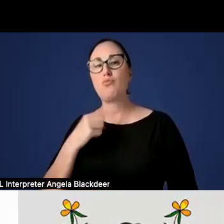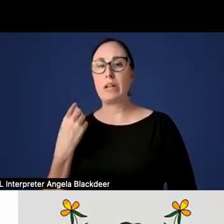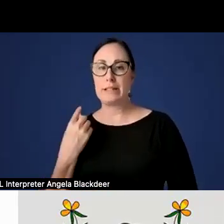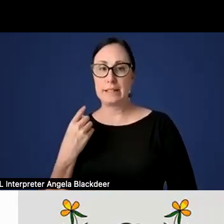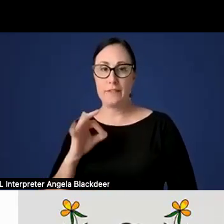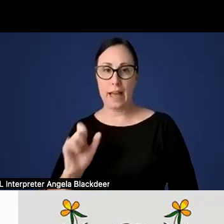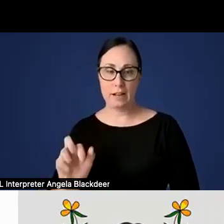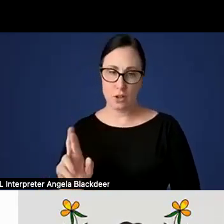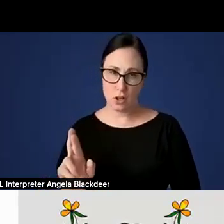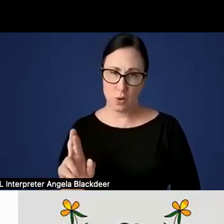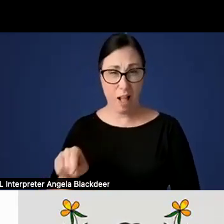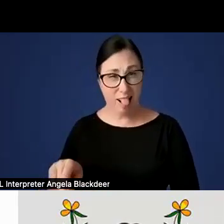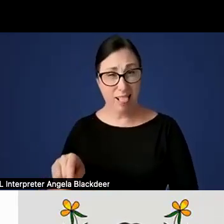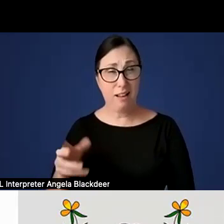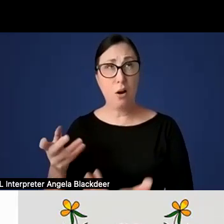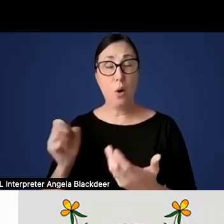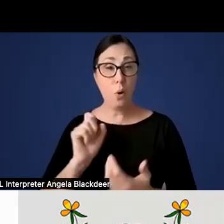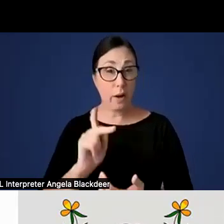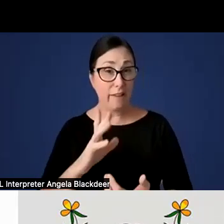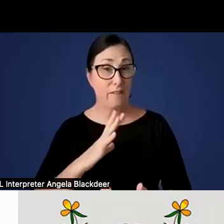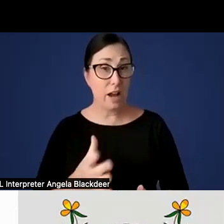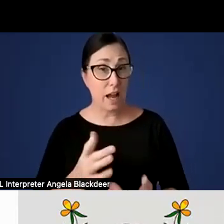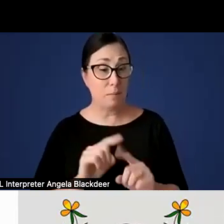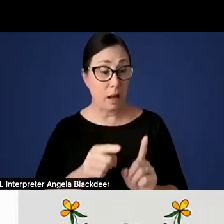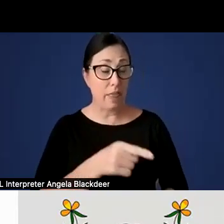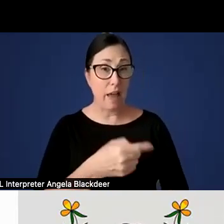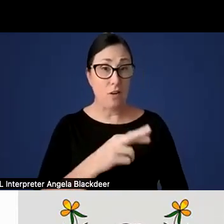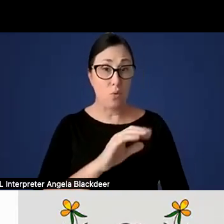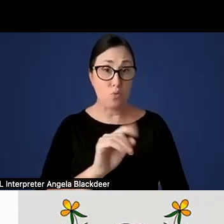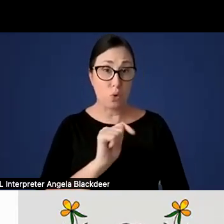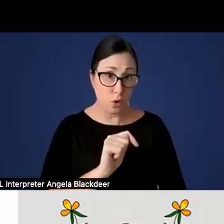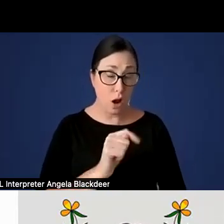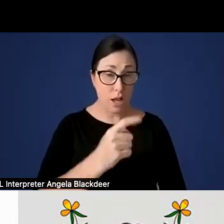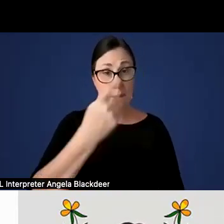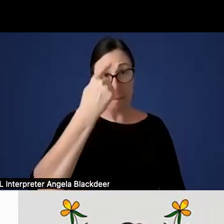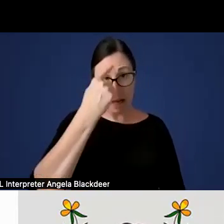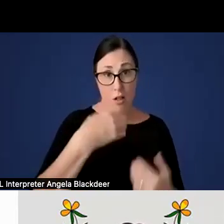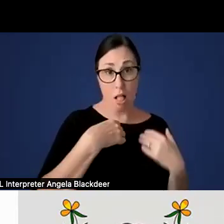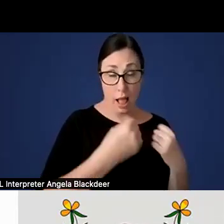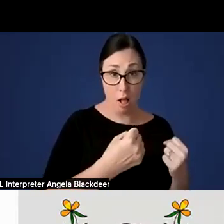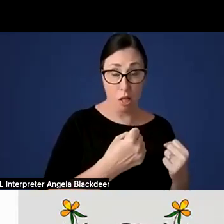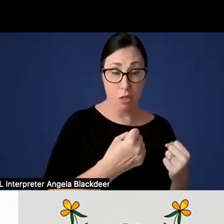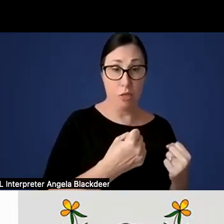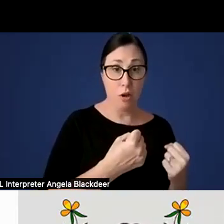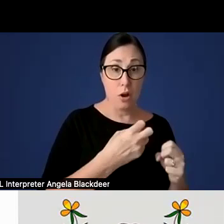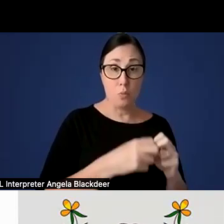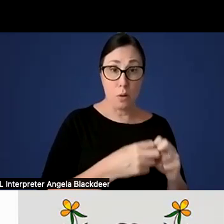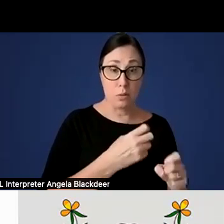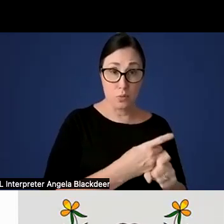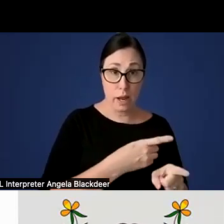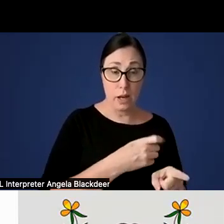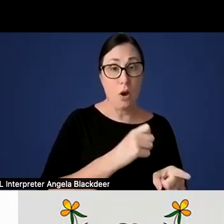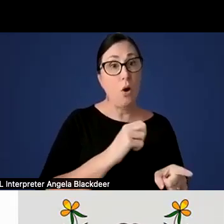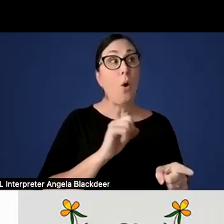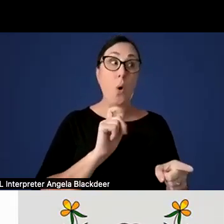not able to access healthcare because of a root cause, like one of those social determinants or several of the social determinants